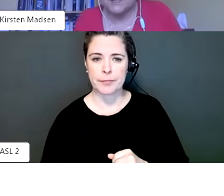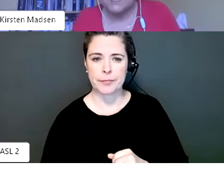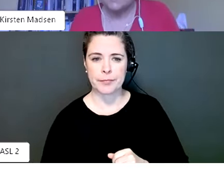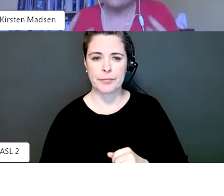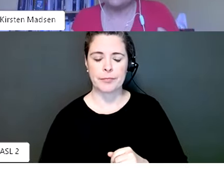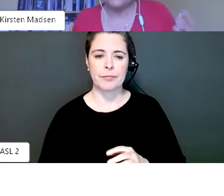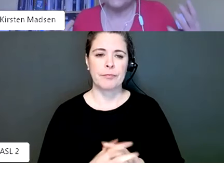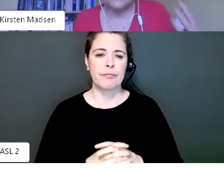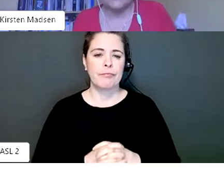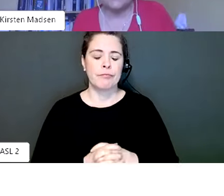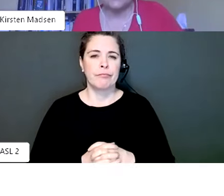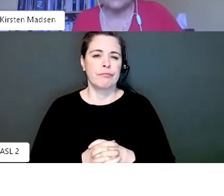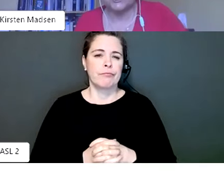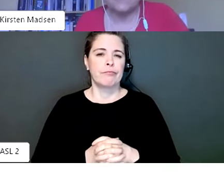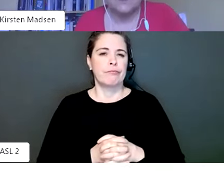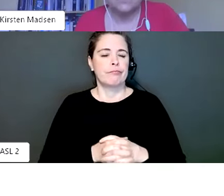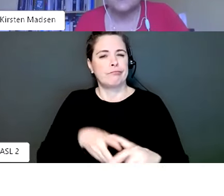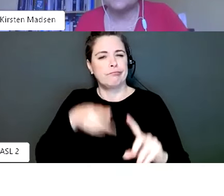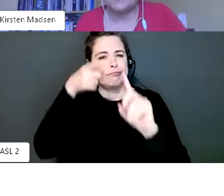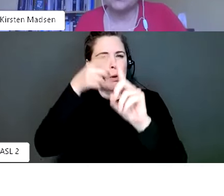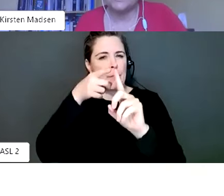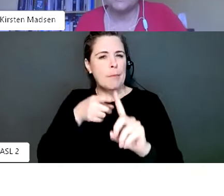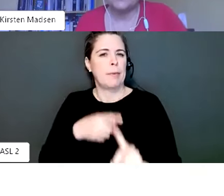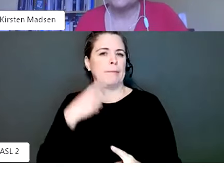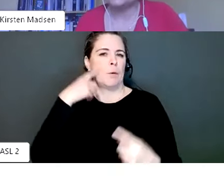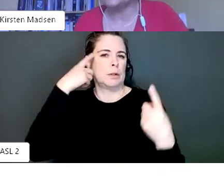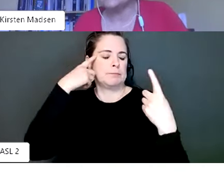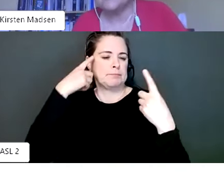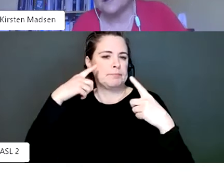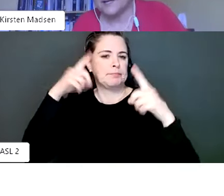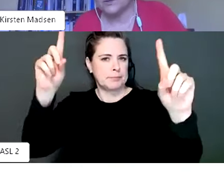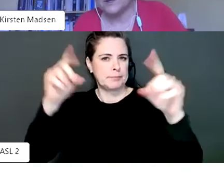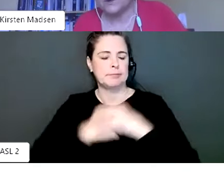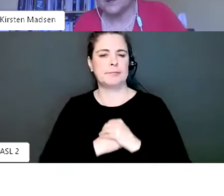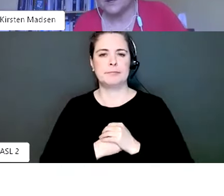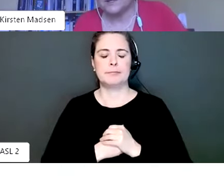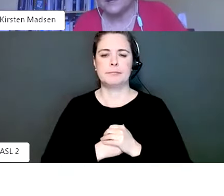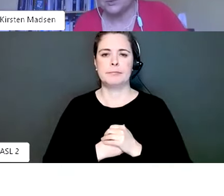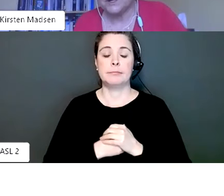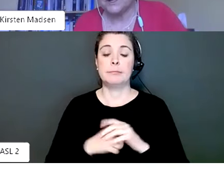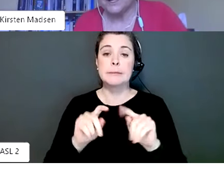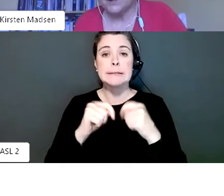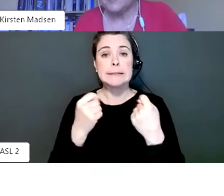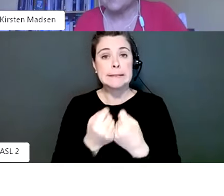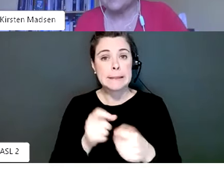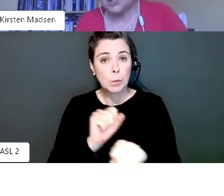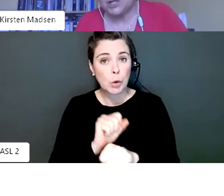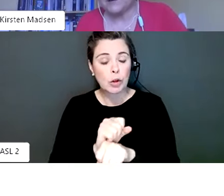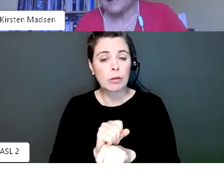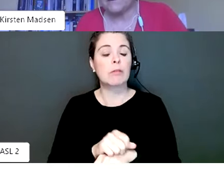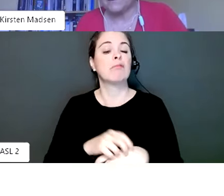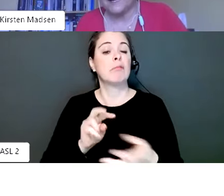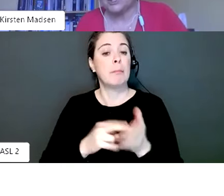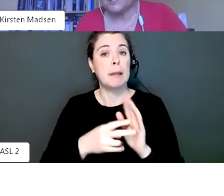important for a successful initiative. One is teamwork. It's not just about scheduling with regard to teamwork, but it's also